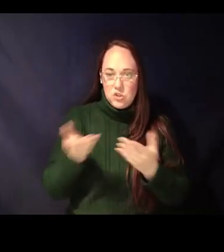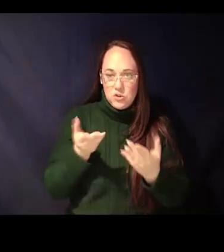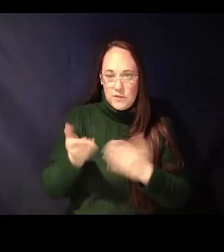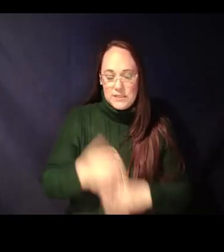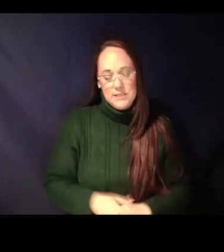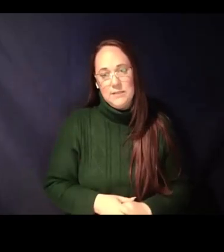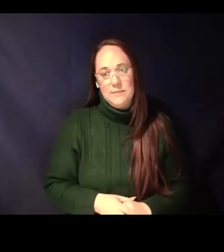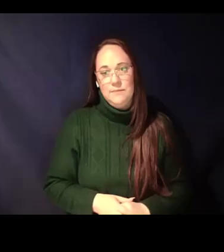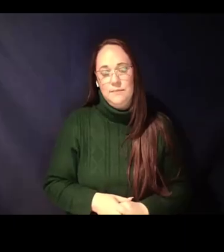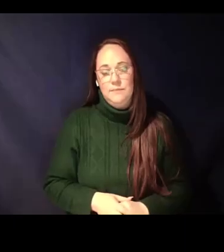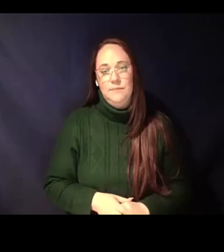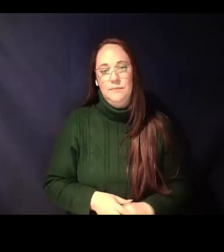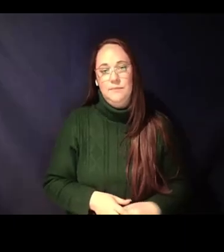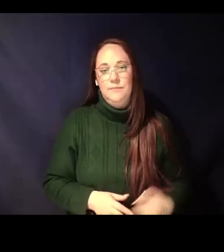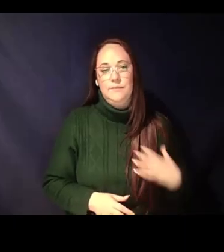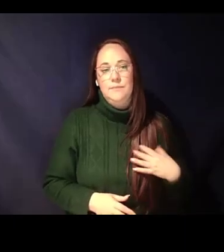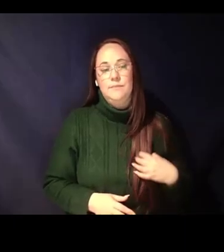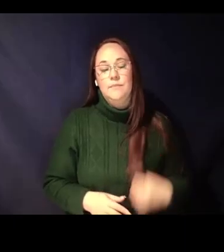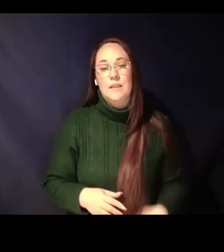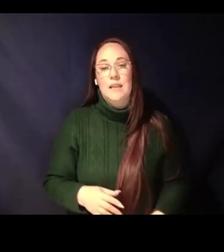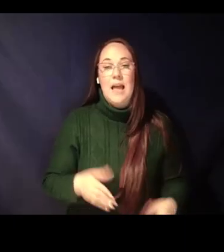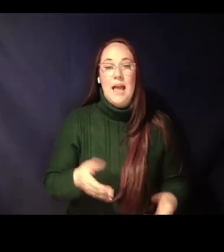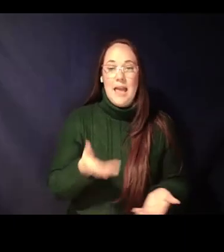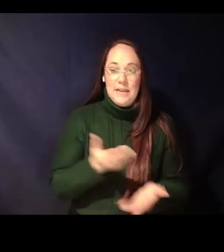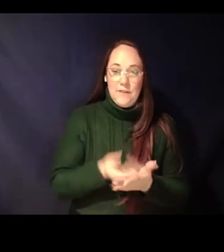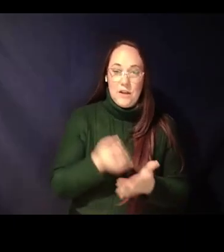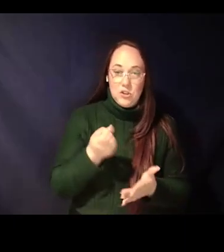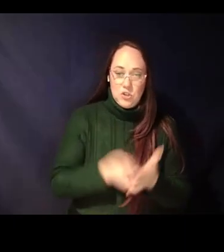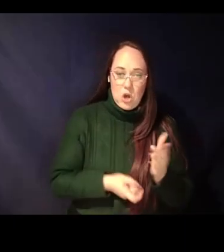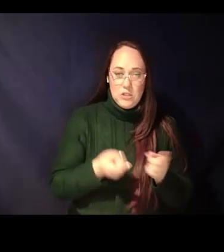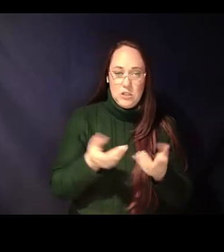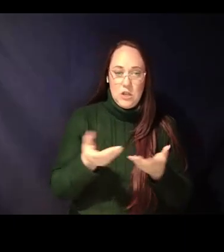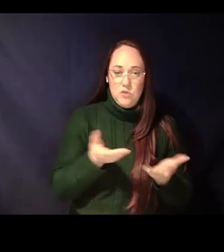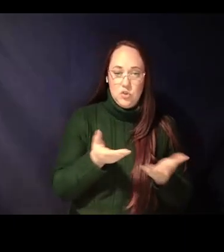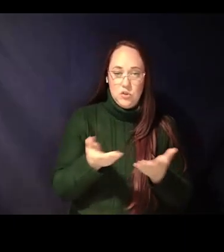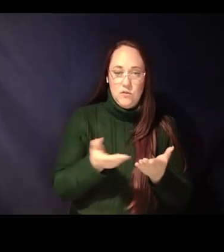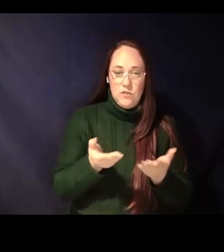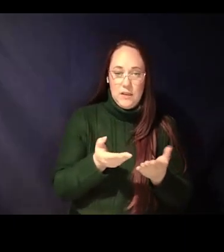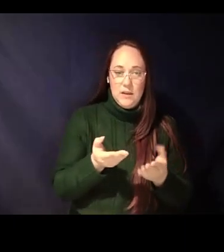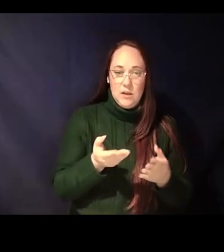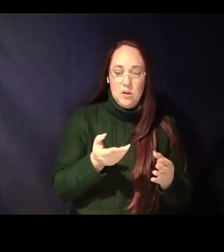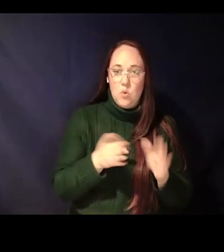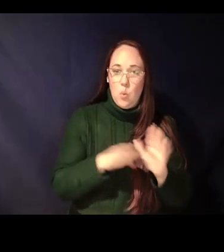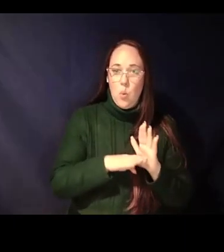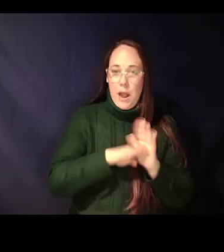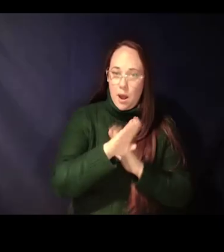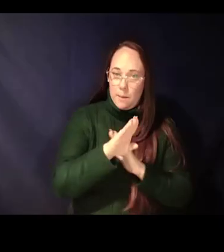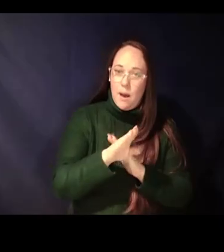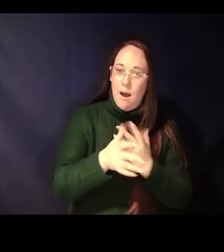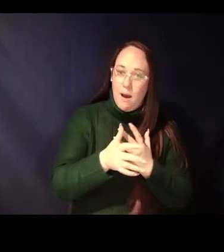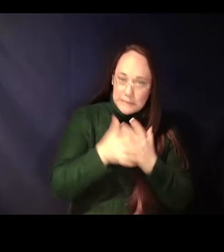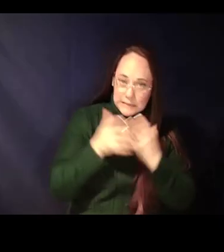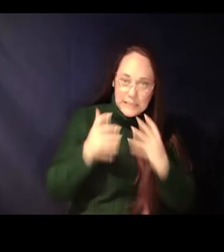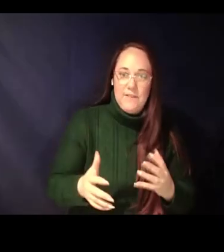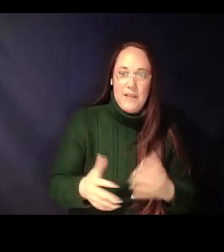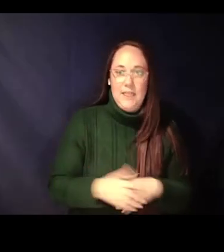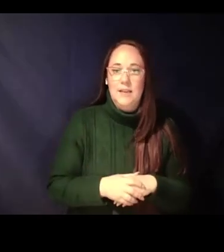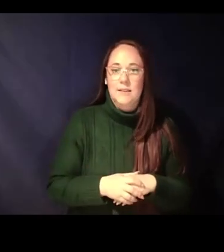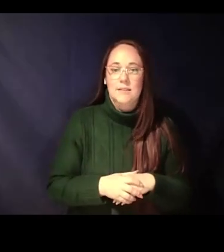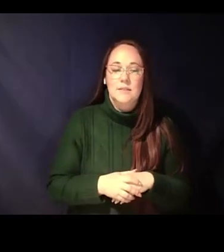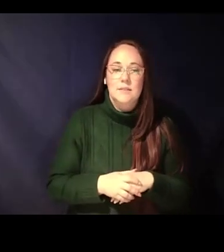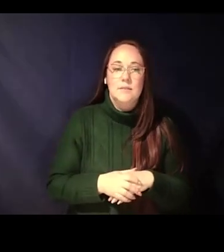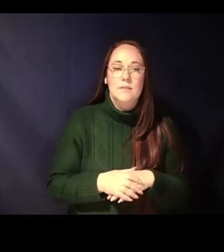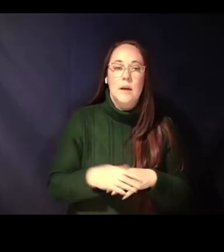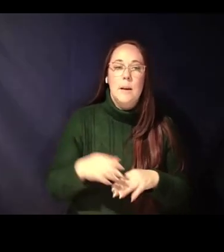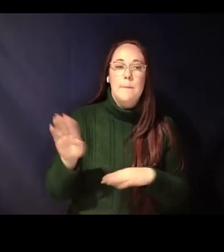effect, the cost of actually serving utilizers went up significantly. Behavioral health spending